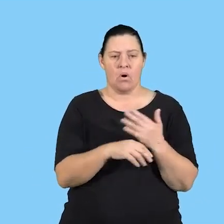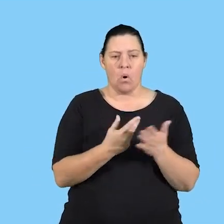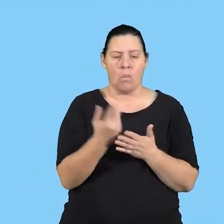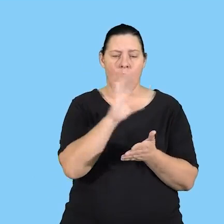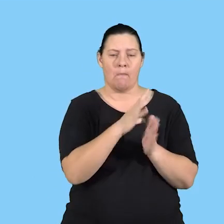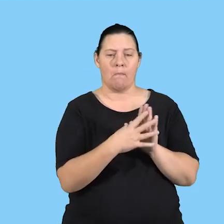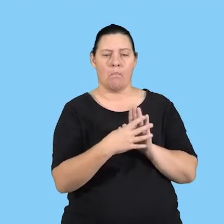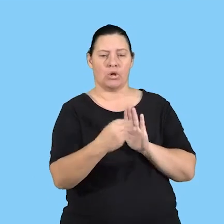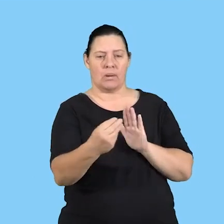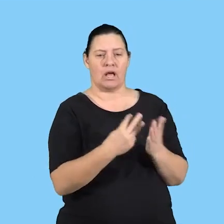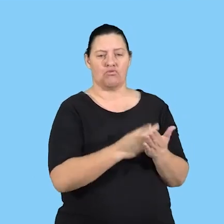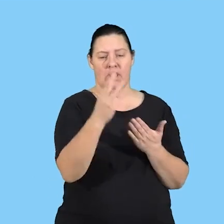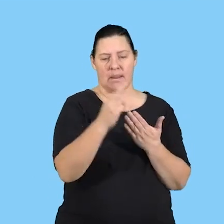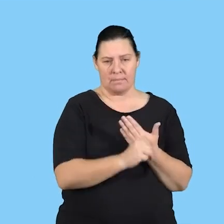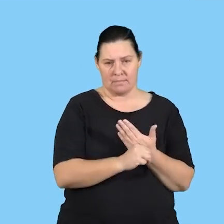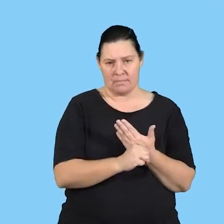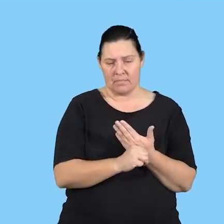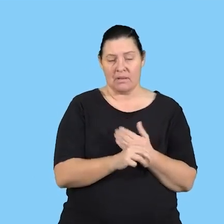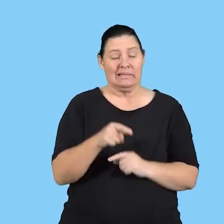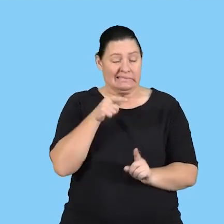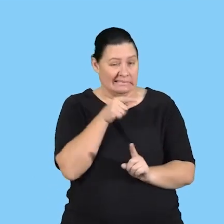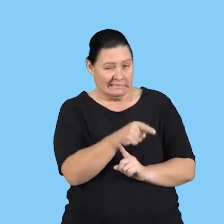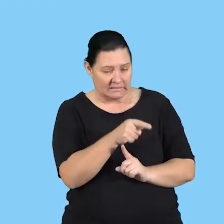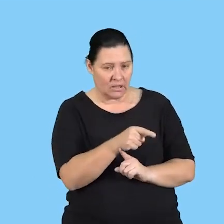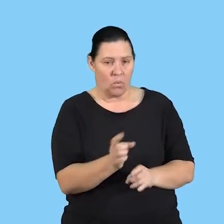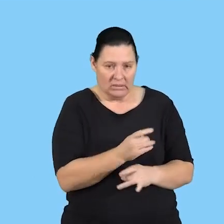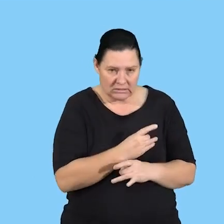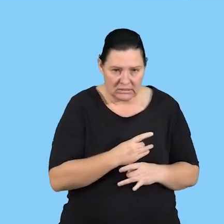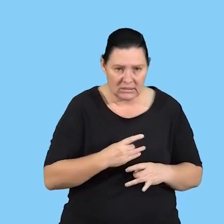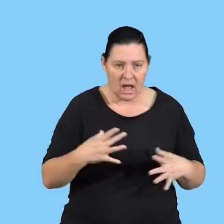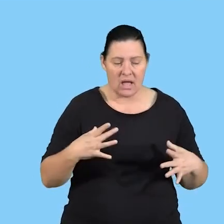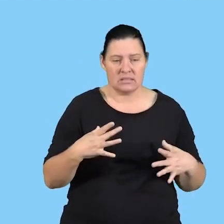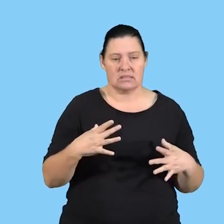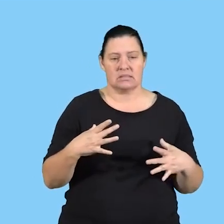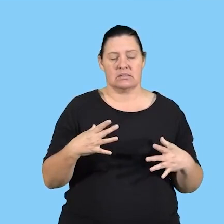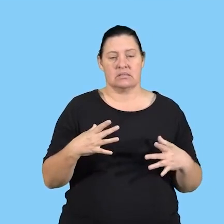or modernized curriculum, which will kick in